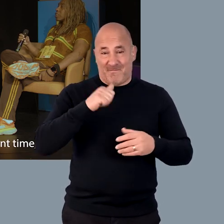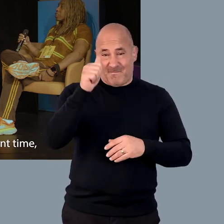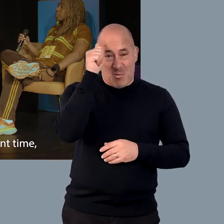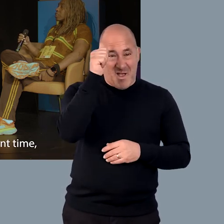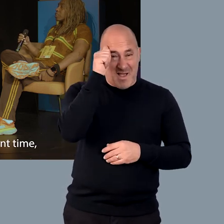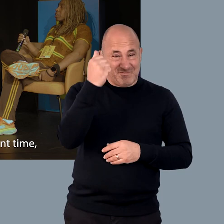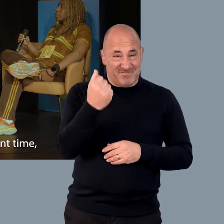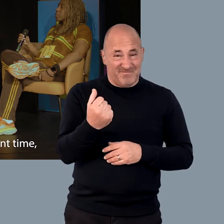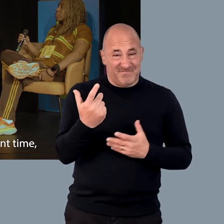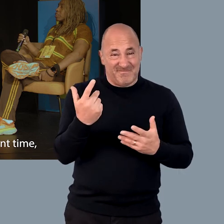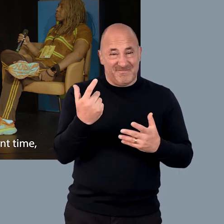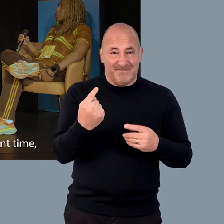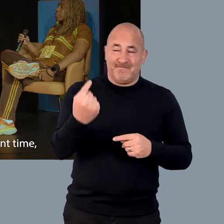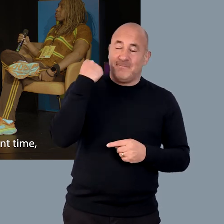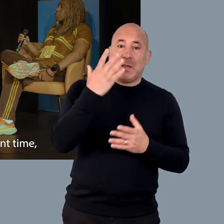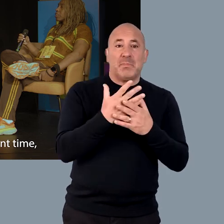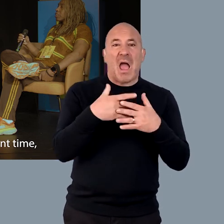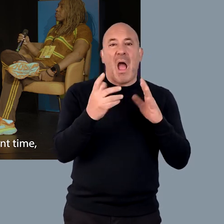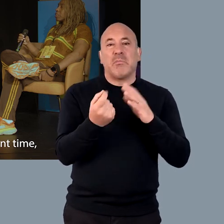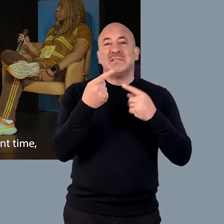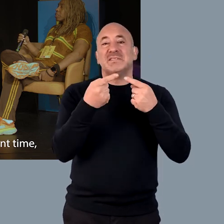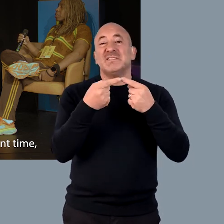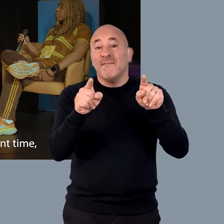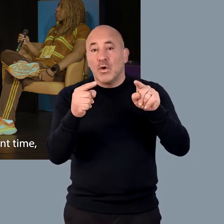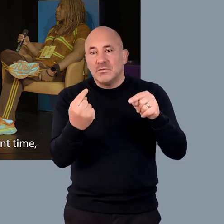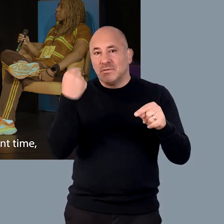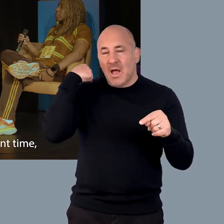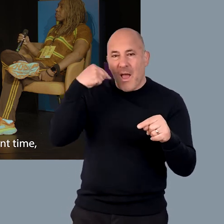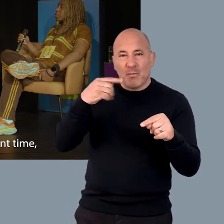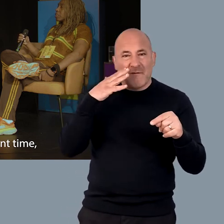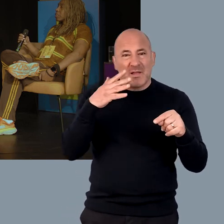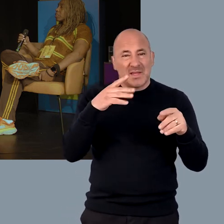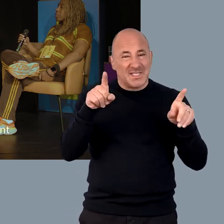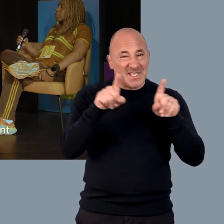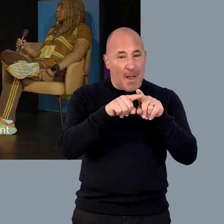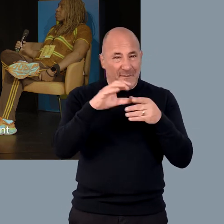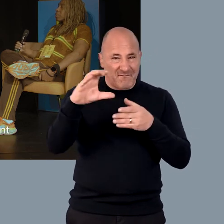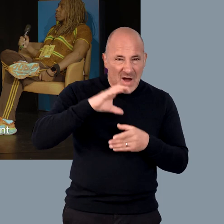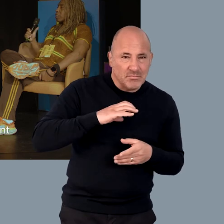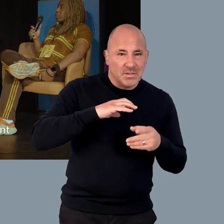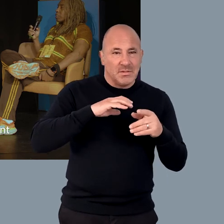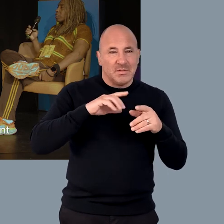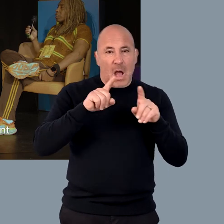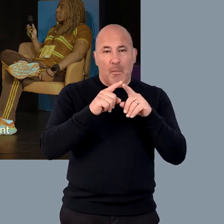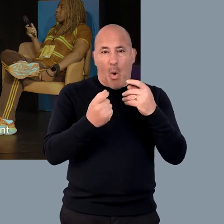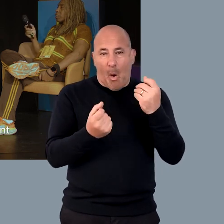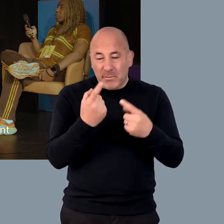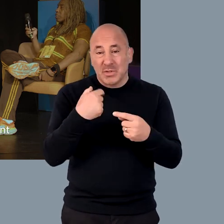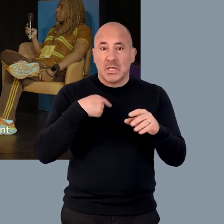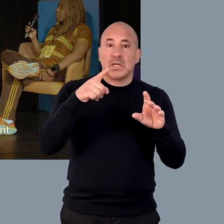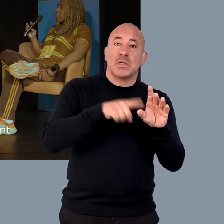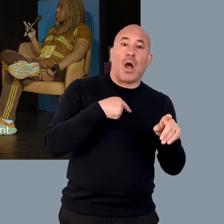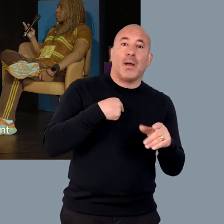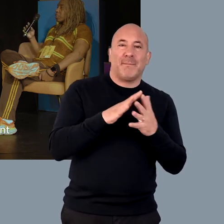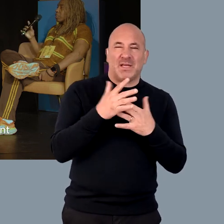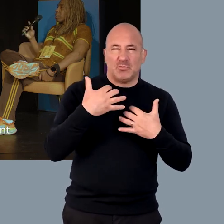and so i've been aware then of Had that maybe happened at a different time I wouldn't have had that same investment and